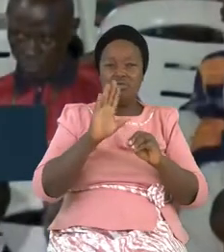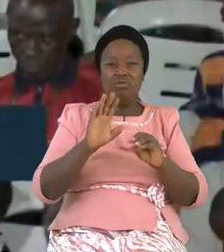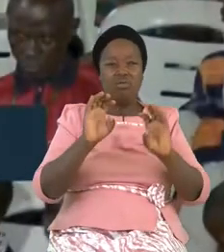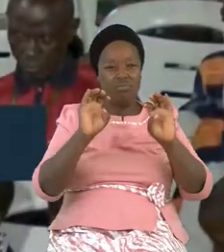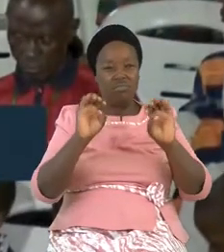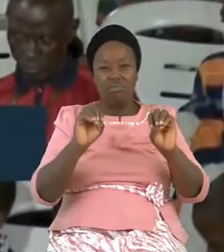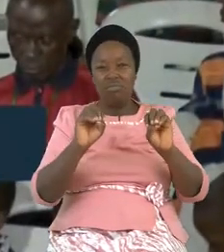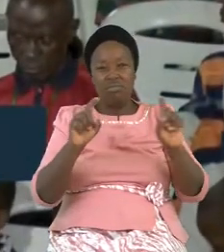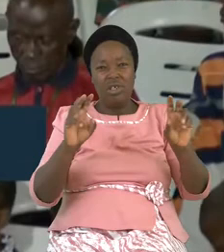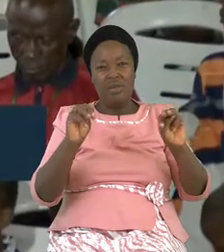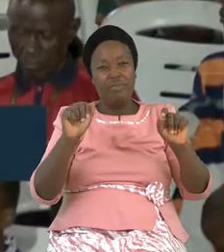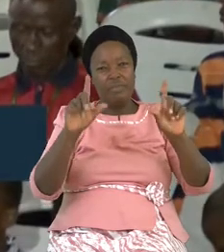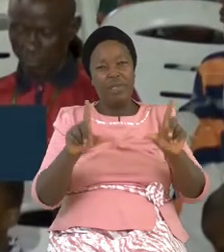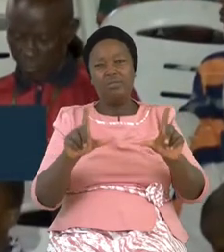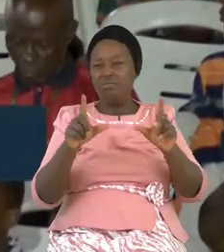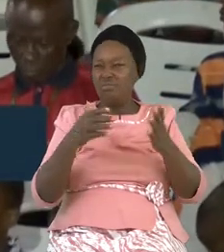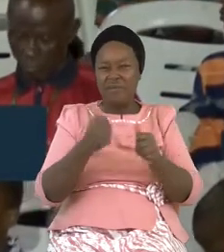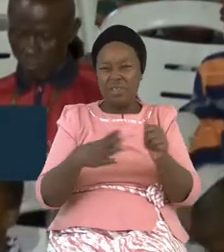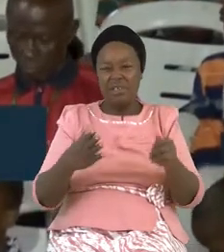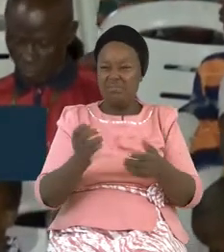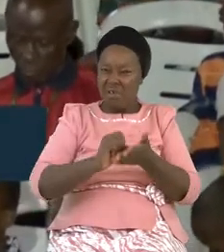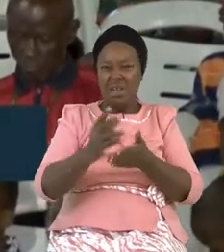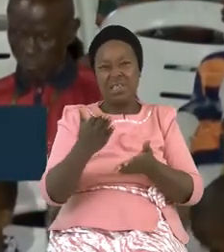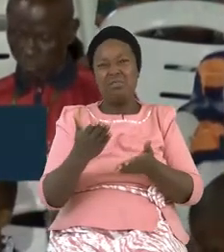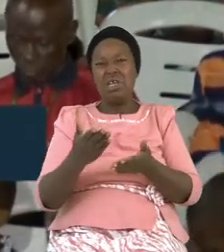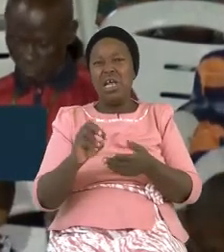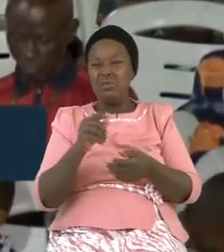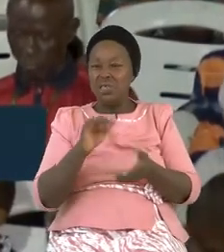For the rest of us, let's keep praying.